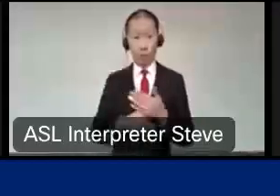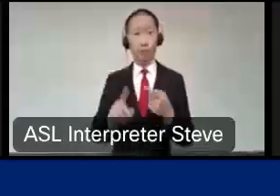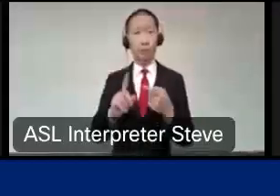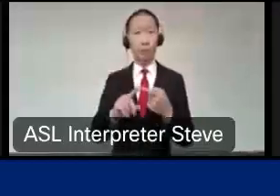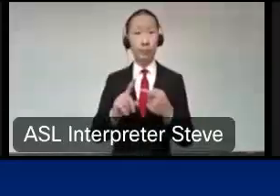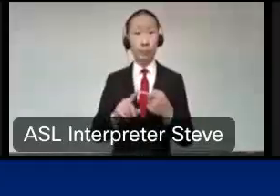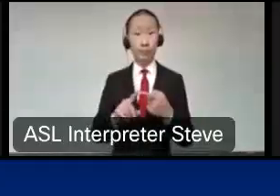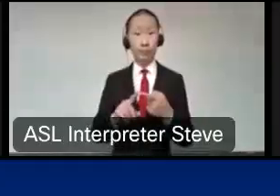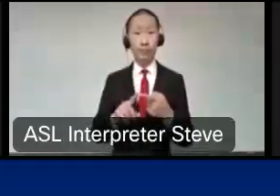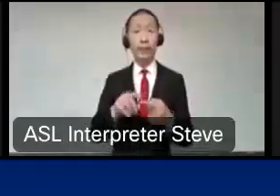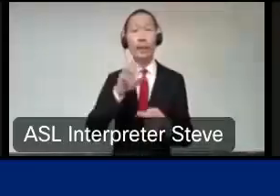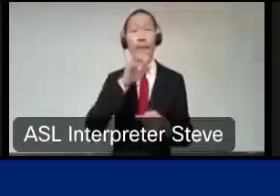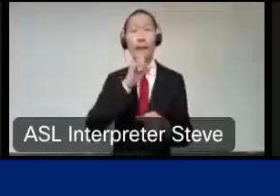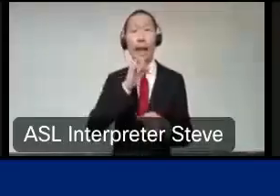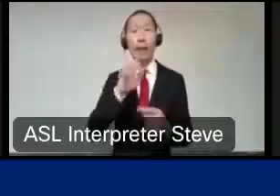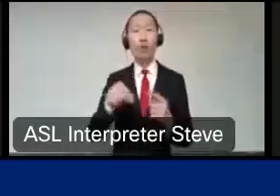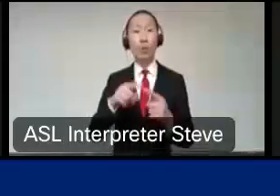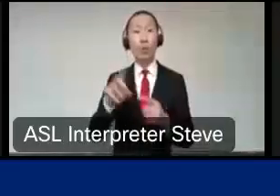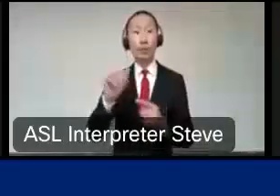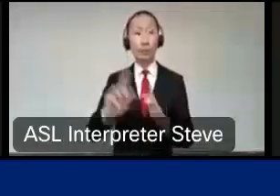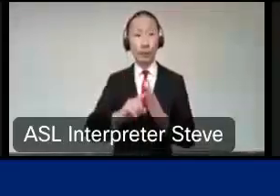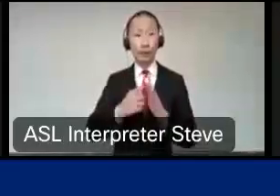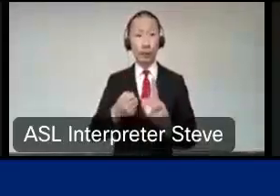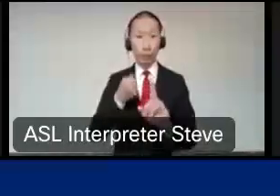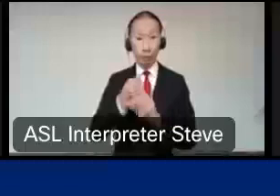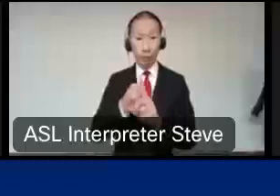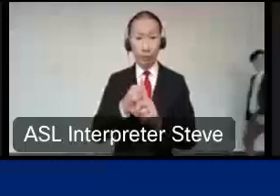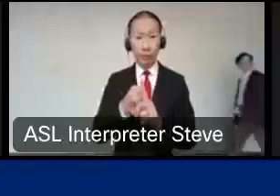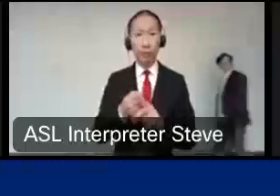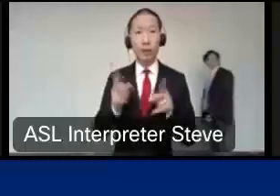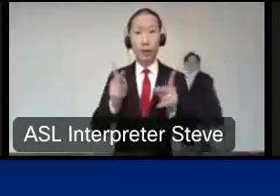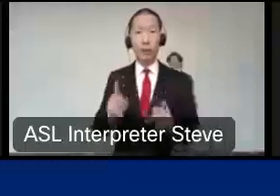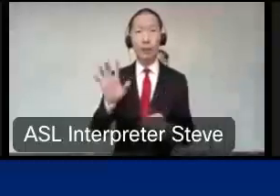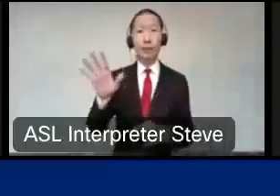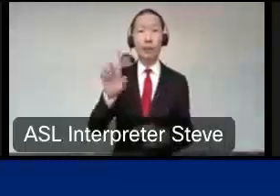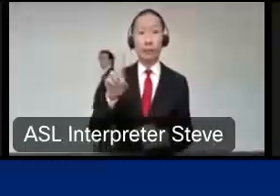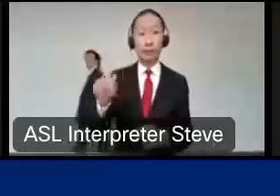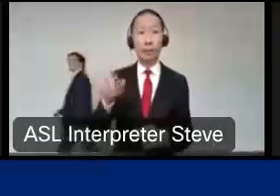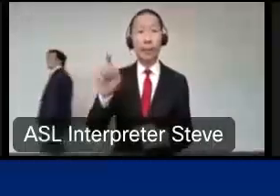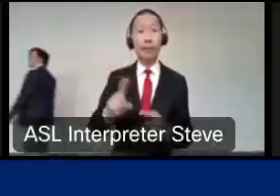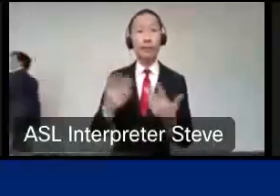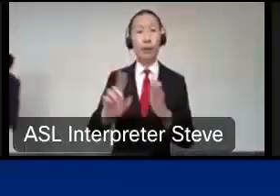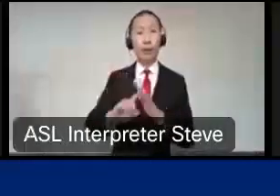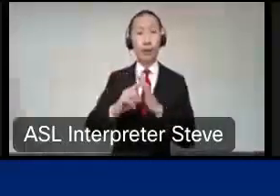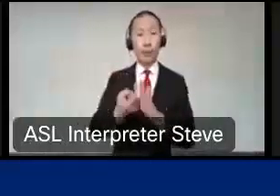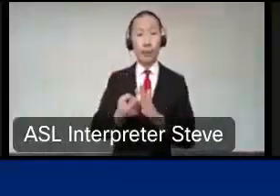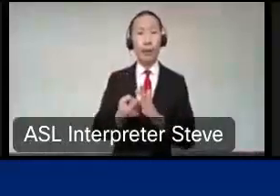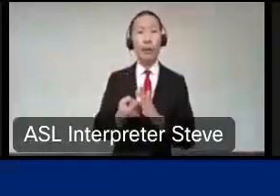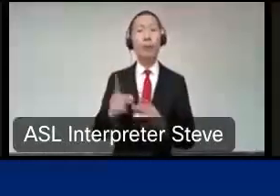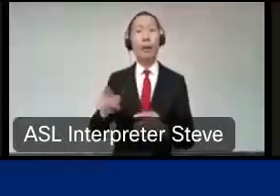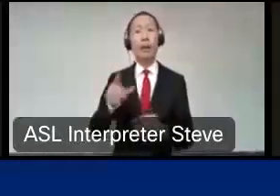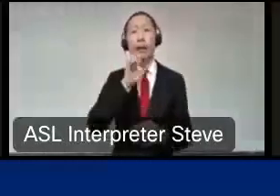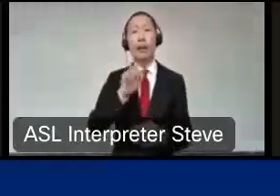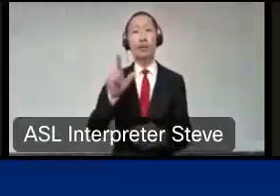the age of onset of the disability. So the person's disability needs to have begun by their 26th